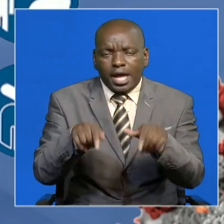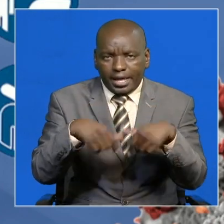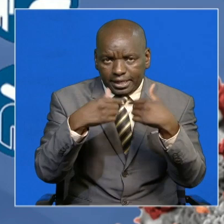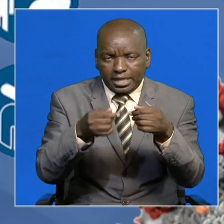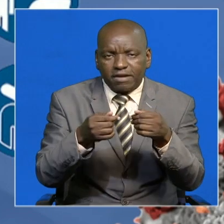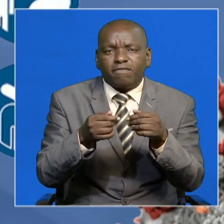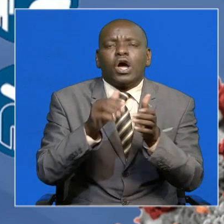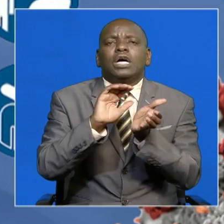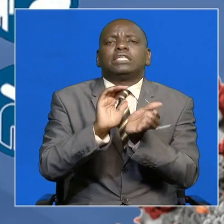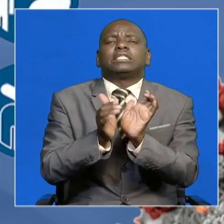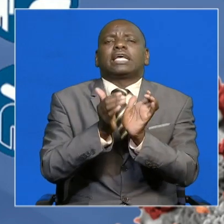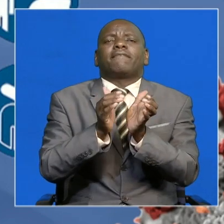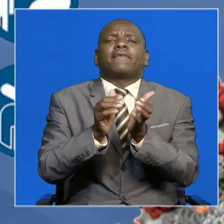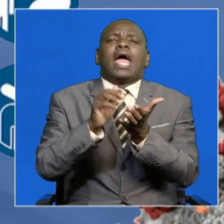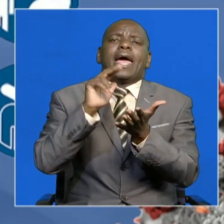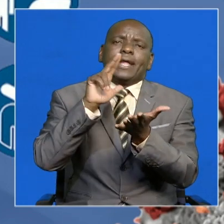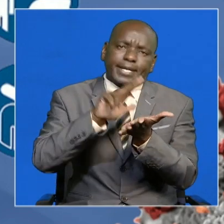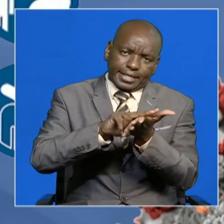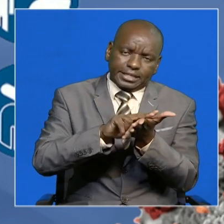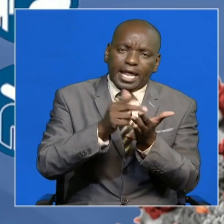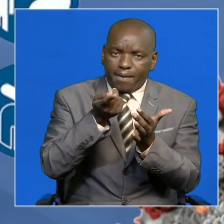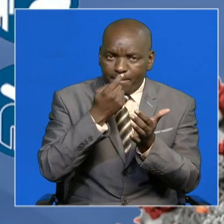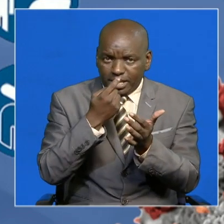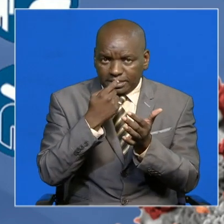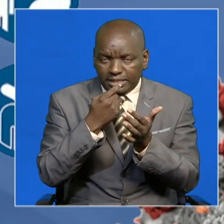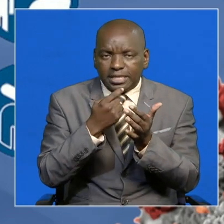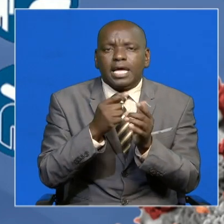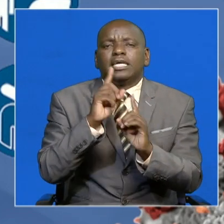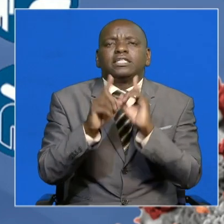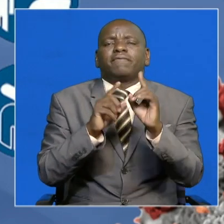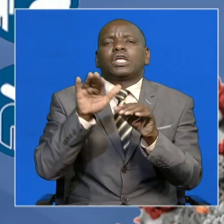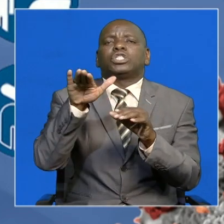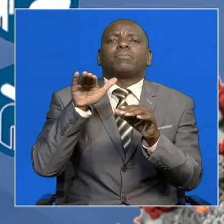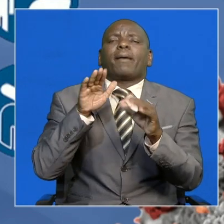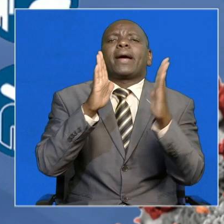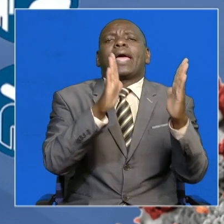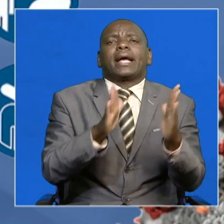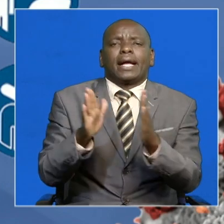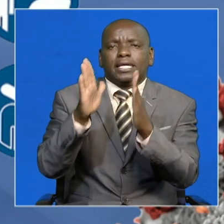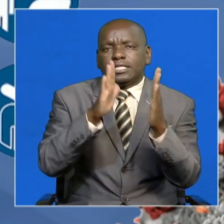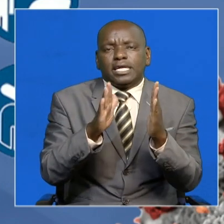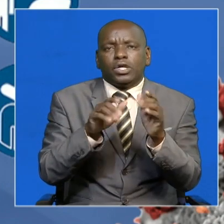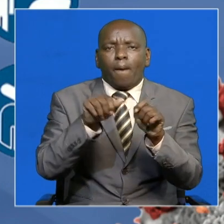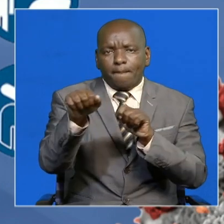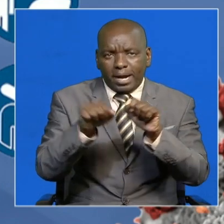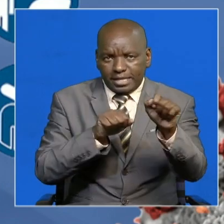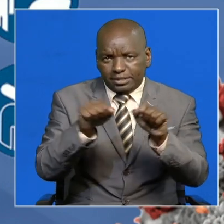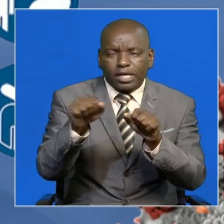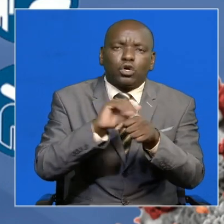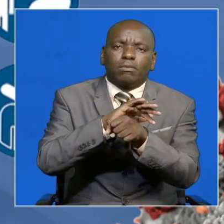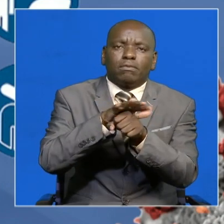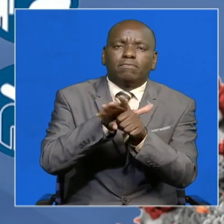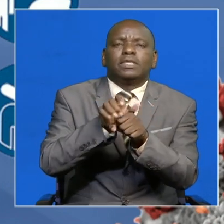prescribe safe and registered medicines as outlined in the Zimbabwe guidelines for the management of